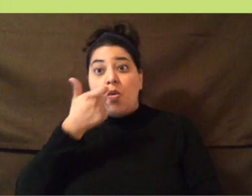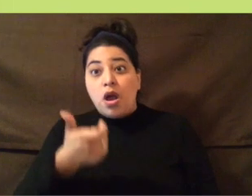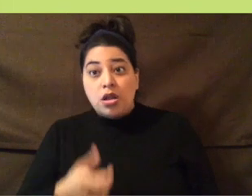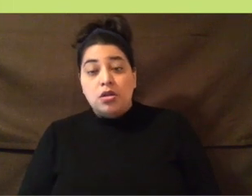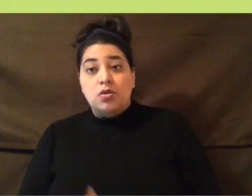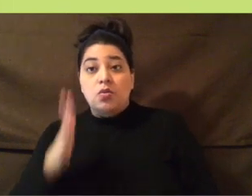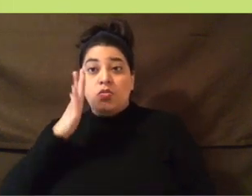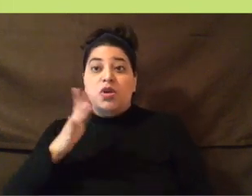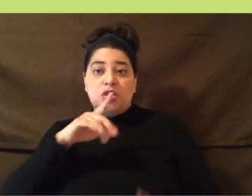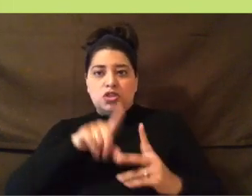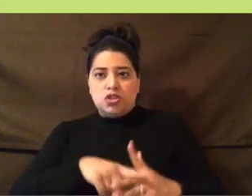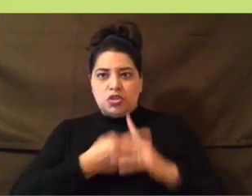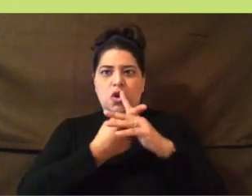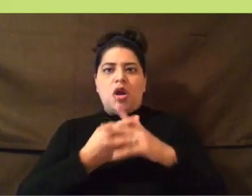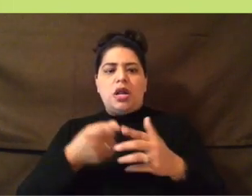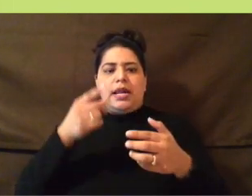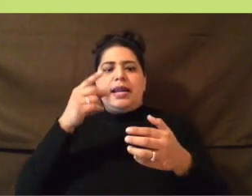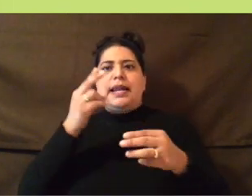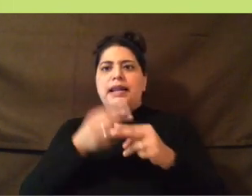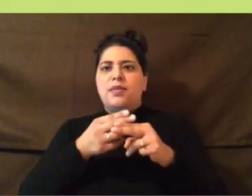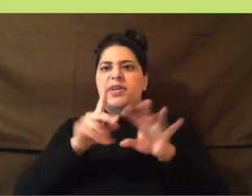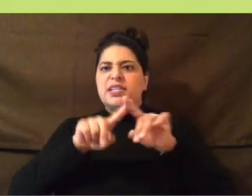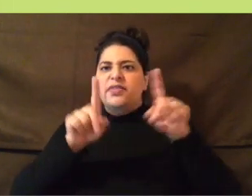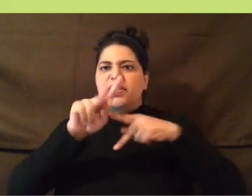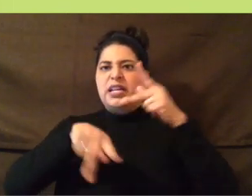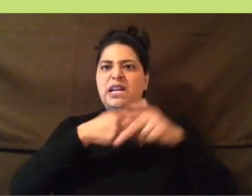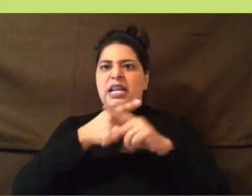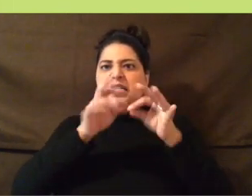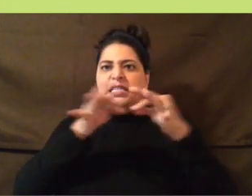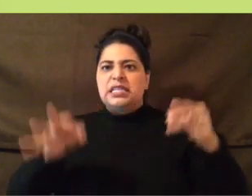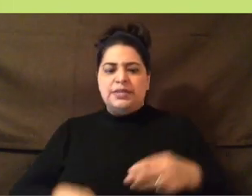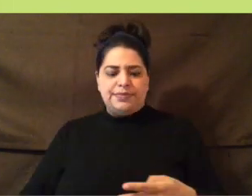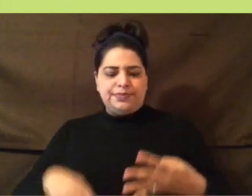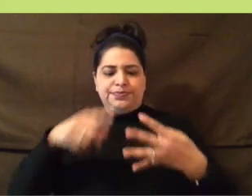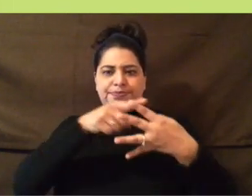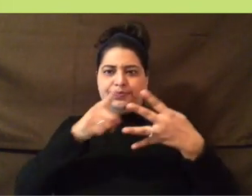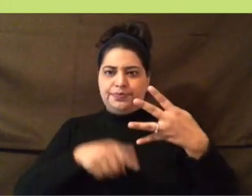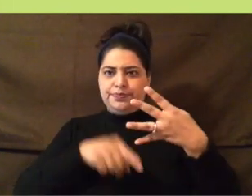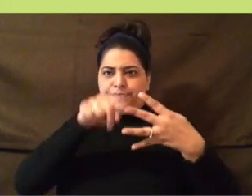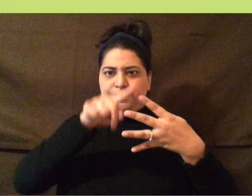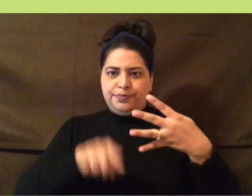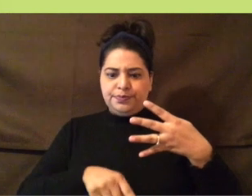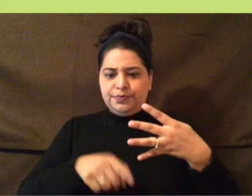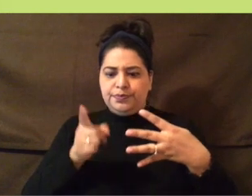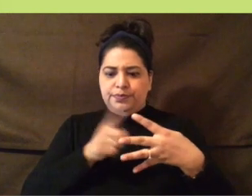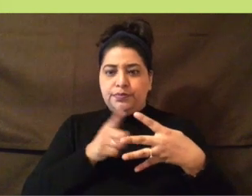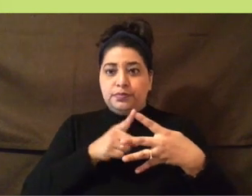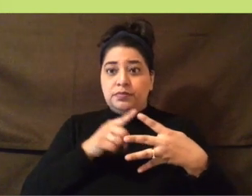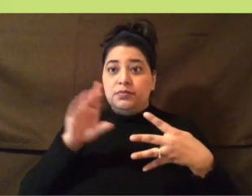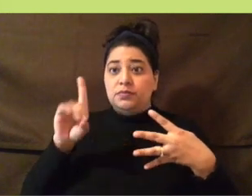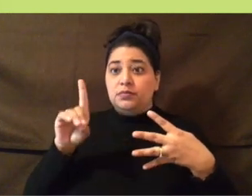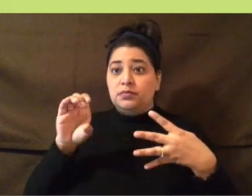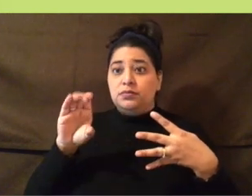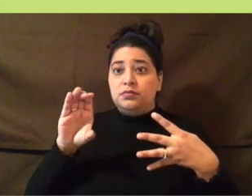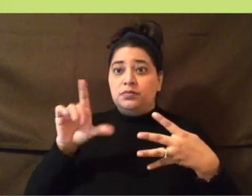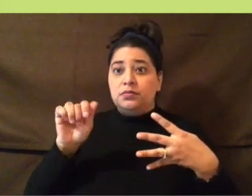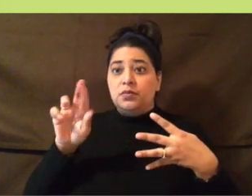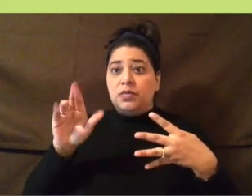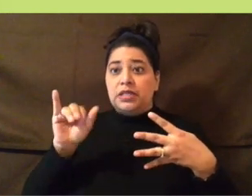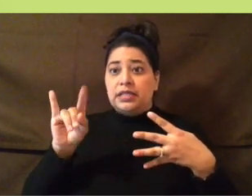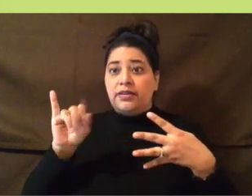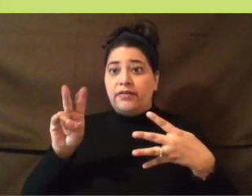sentences. We'll begin by naming each type of sentence. The 4 types of sentences